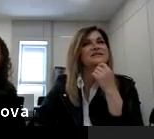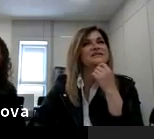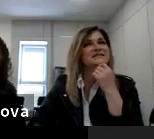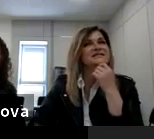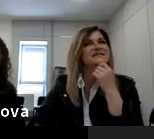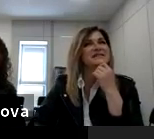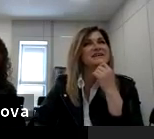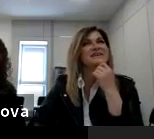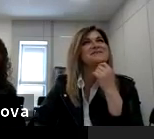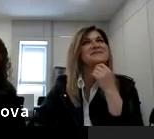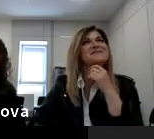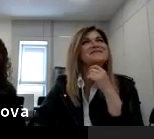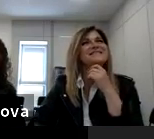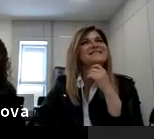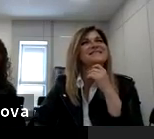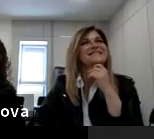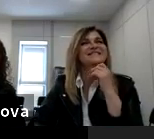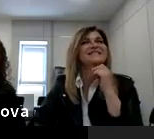Hi. Hi.